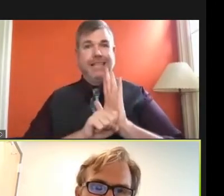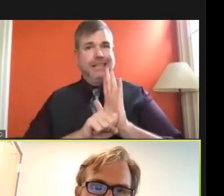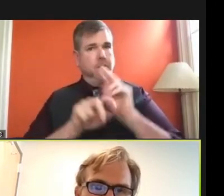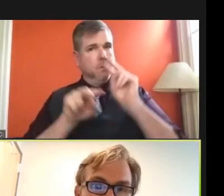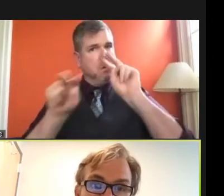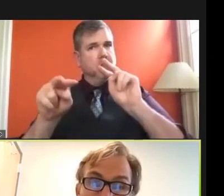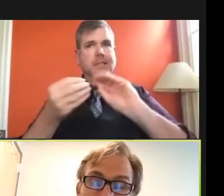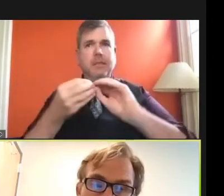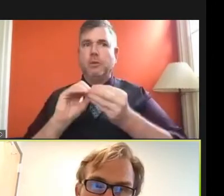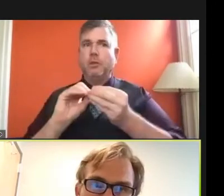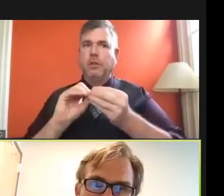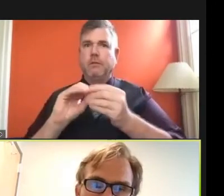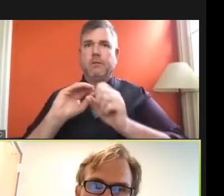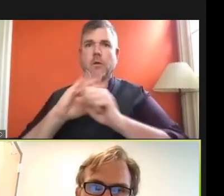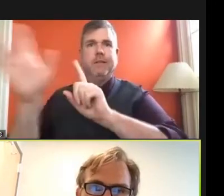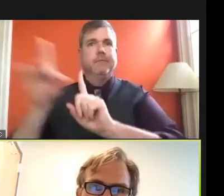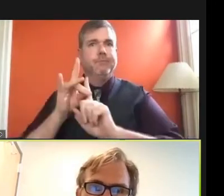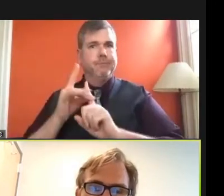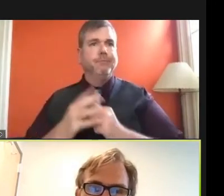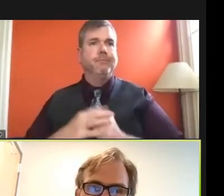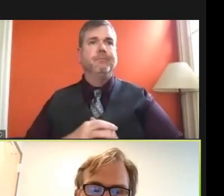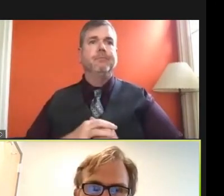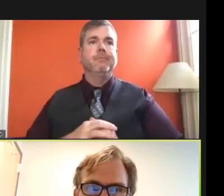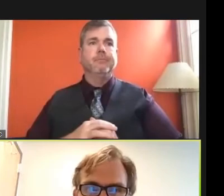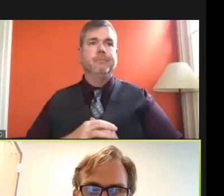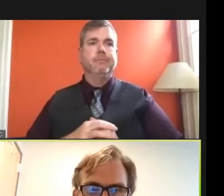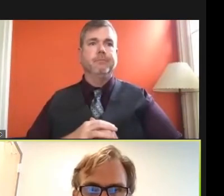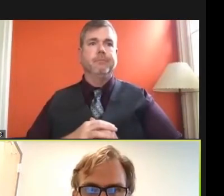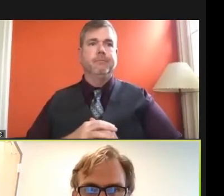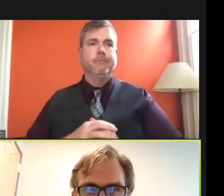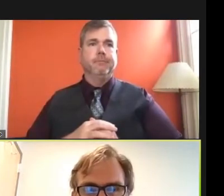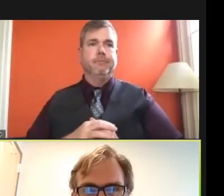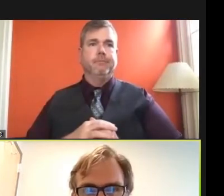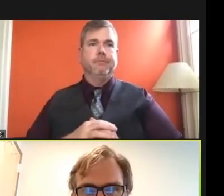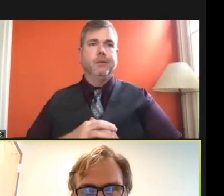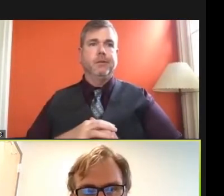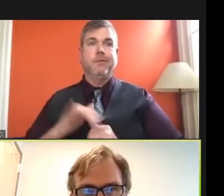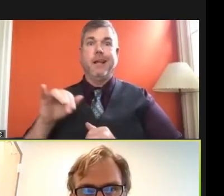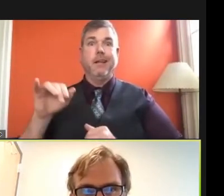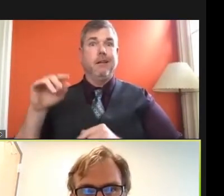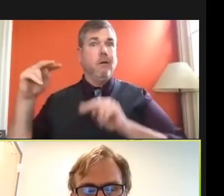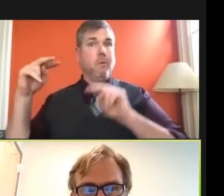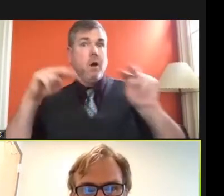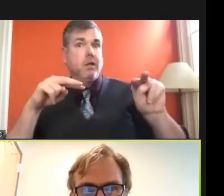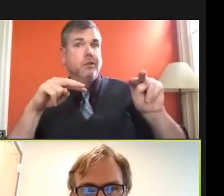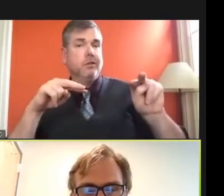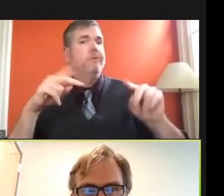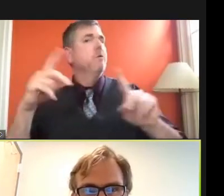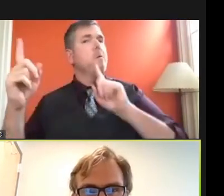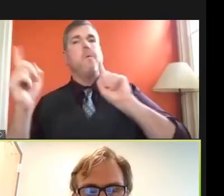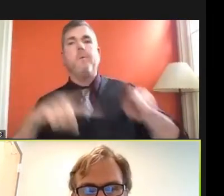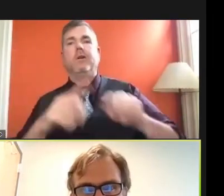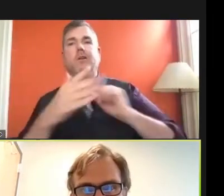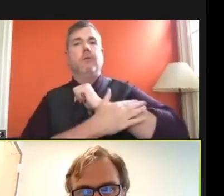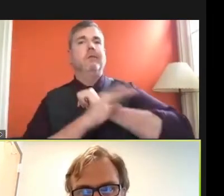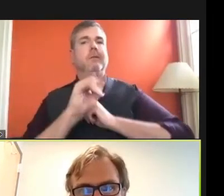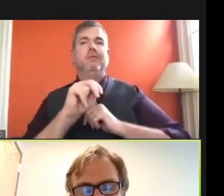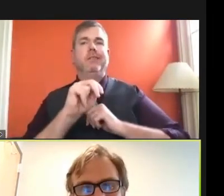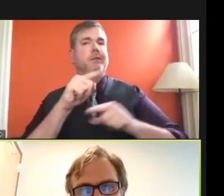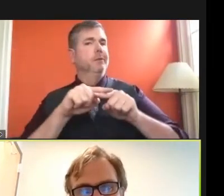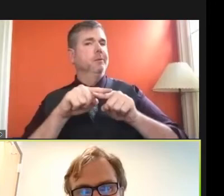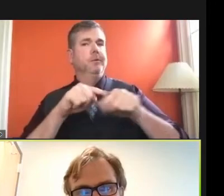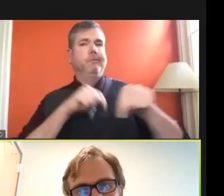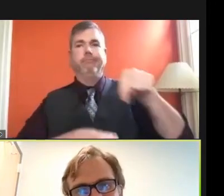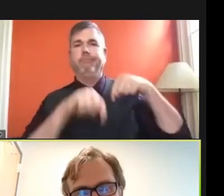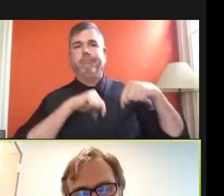place that might be imposed by the state. And that's, I think, another important factor for our community members to recognize is that there's really two